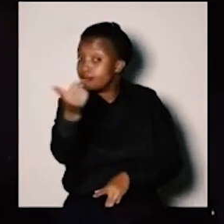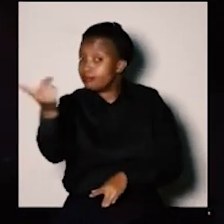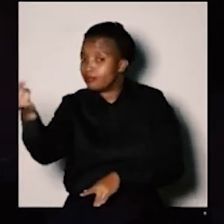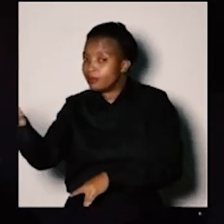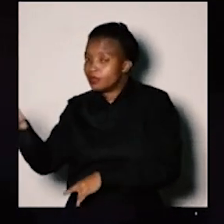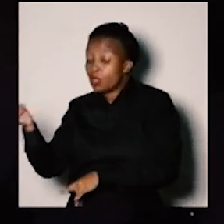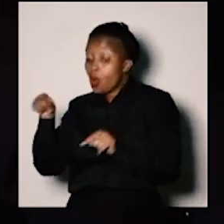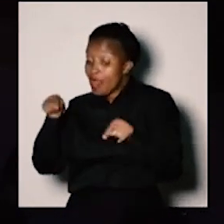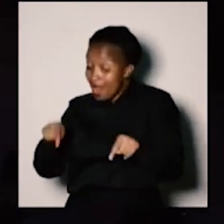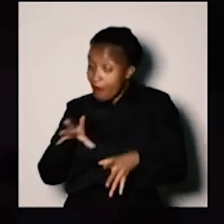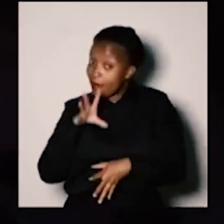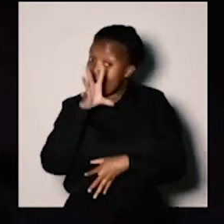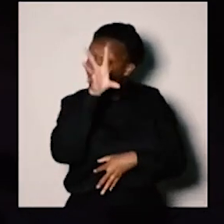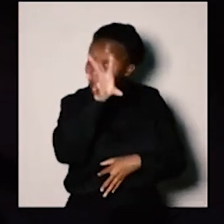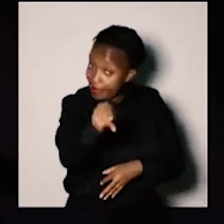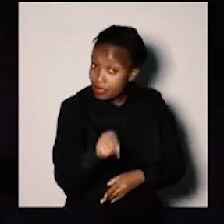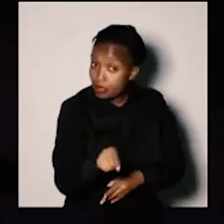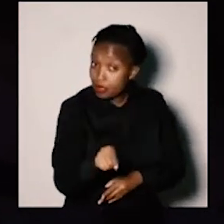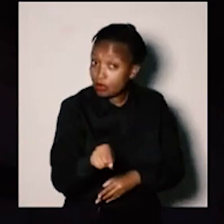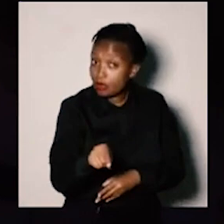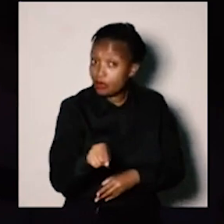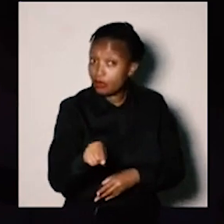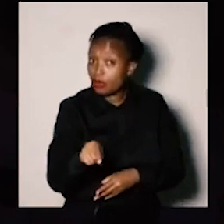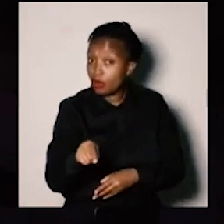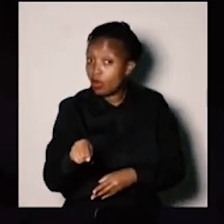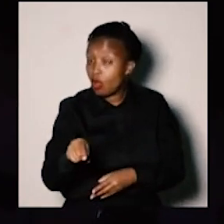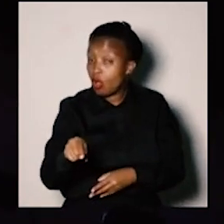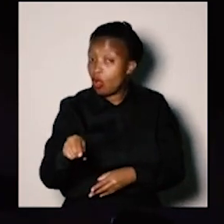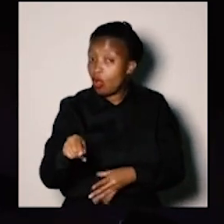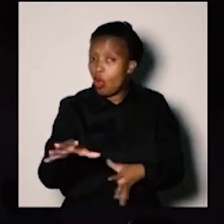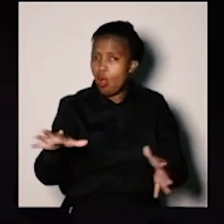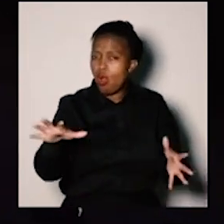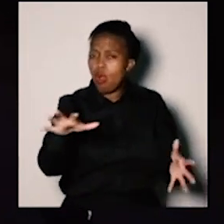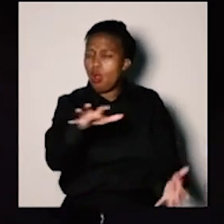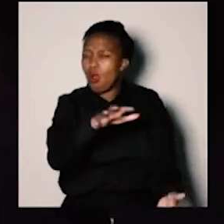you, what's the condition of your soul?